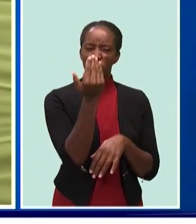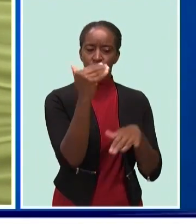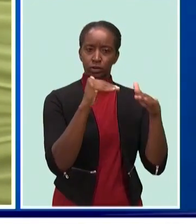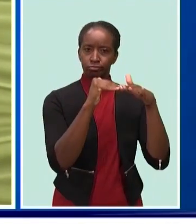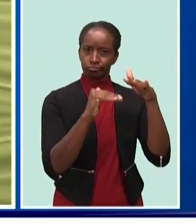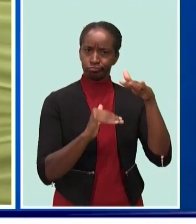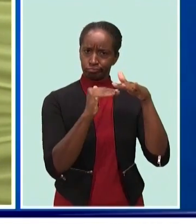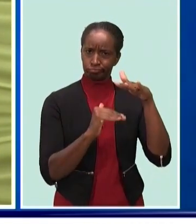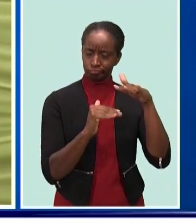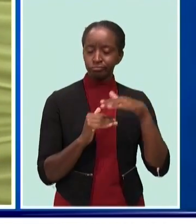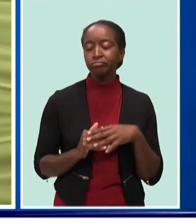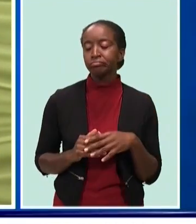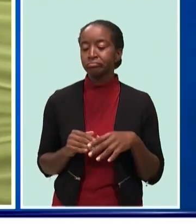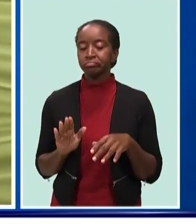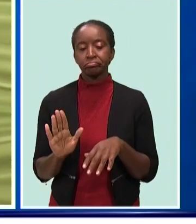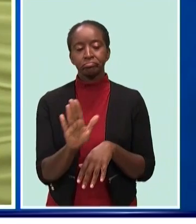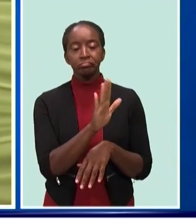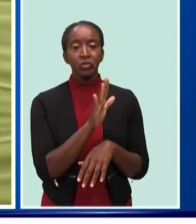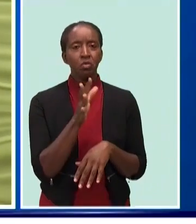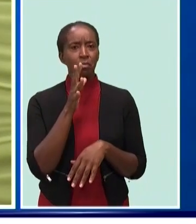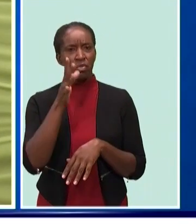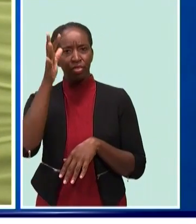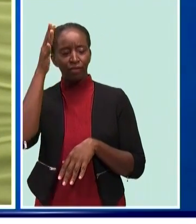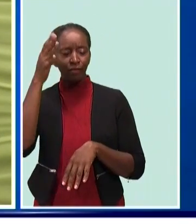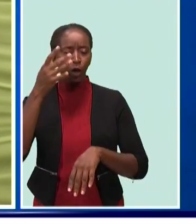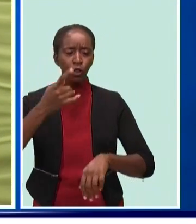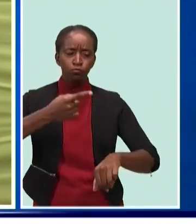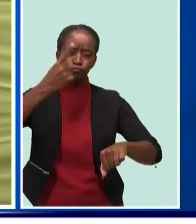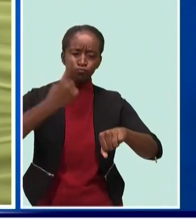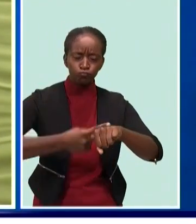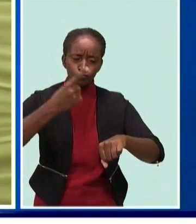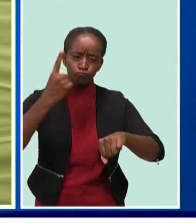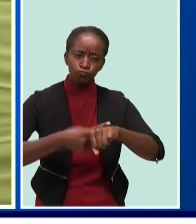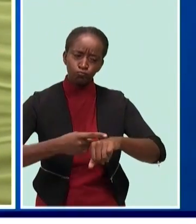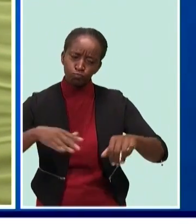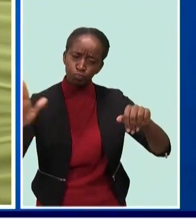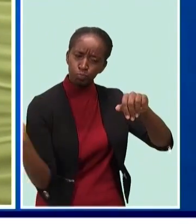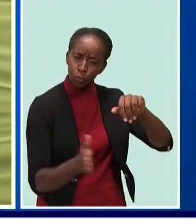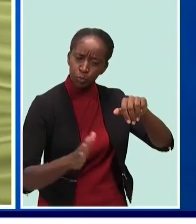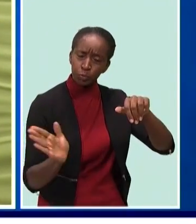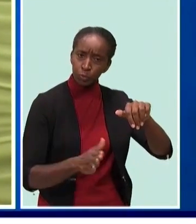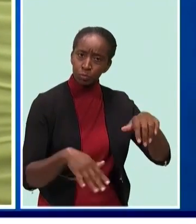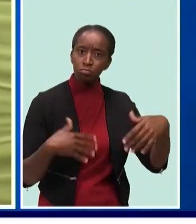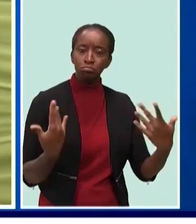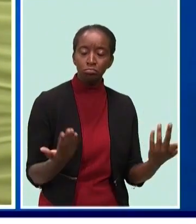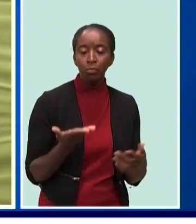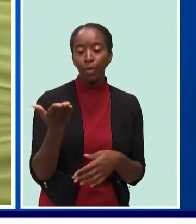violence, discipline at home. That happens also at school.